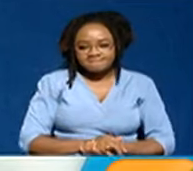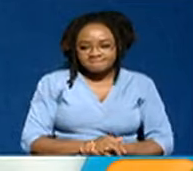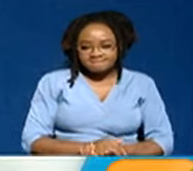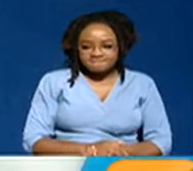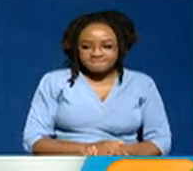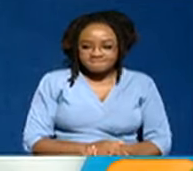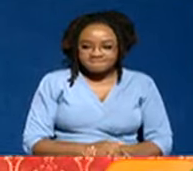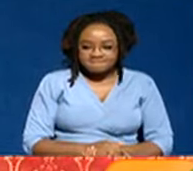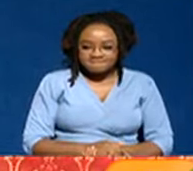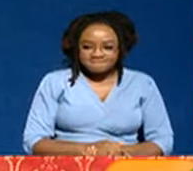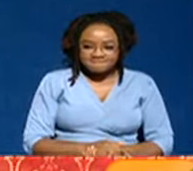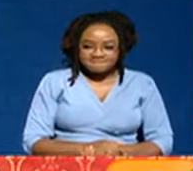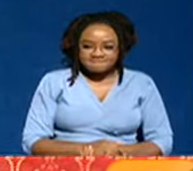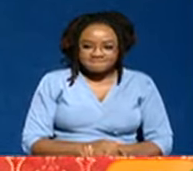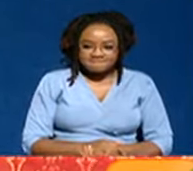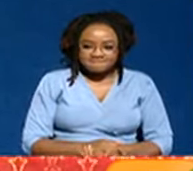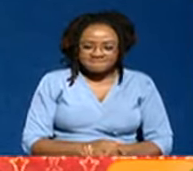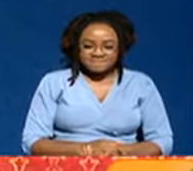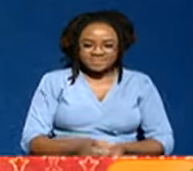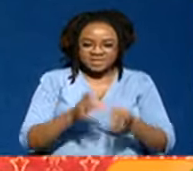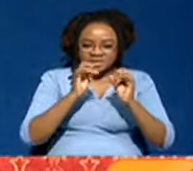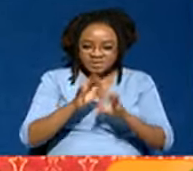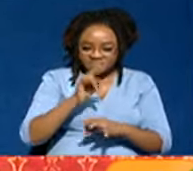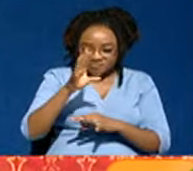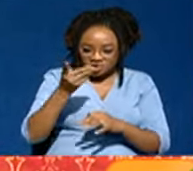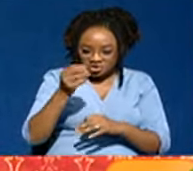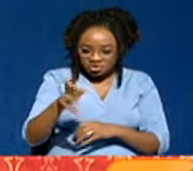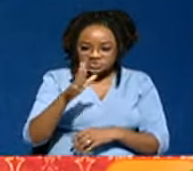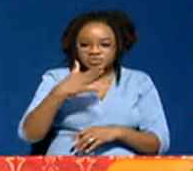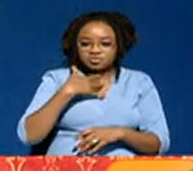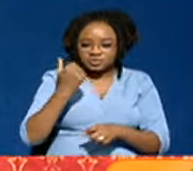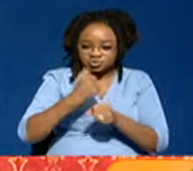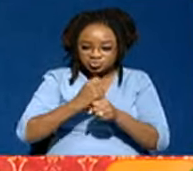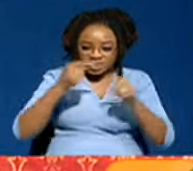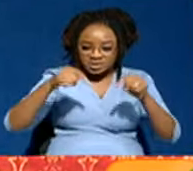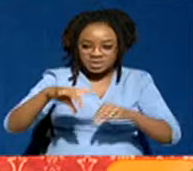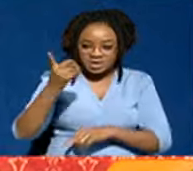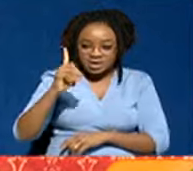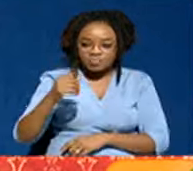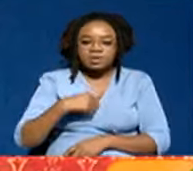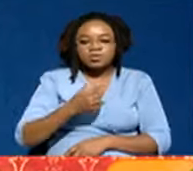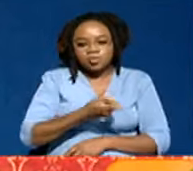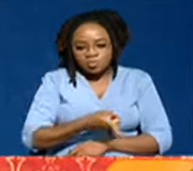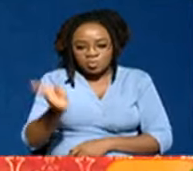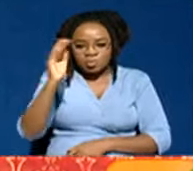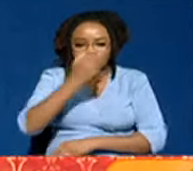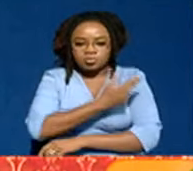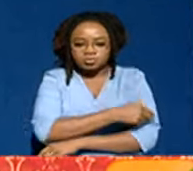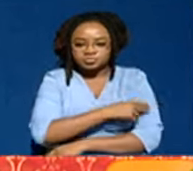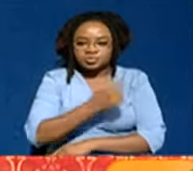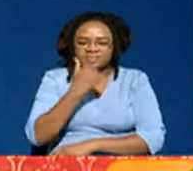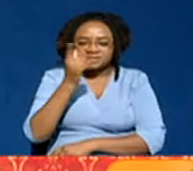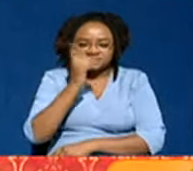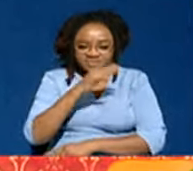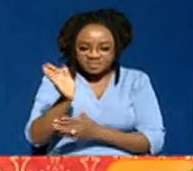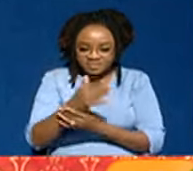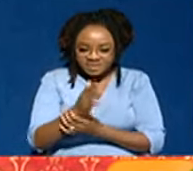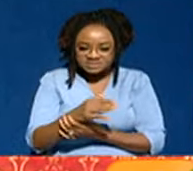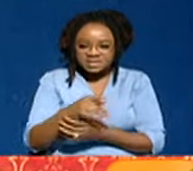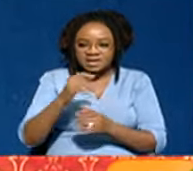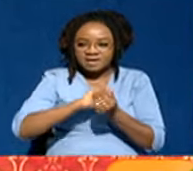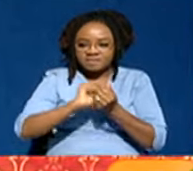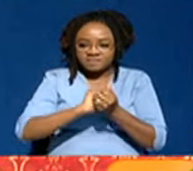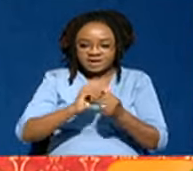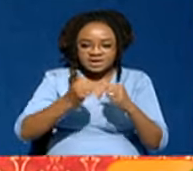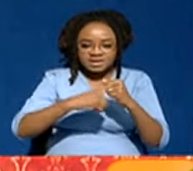this. If you're a doctor and you're interested in working in Nairobi, be in hospital. I told them that on Thursday. On Friday, I had 60% of